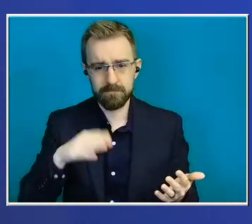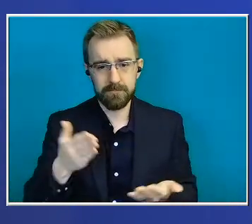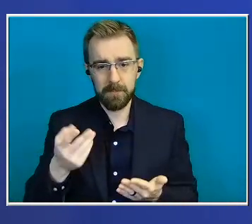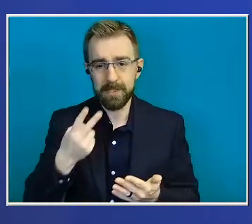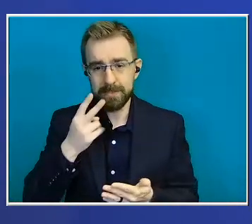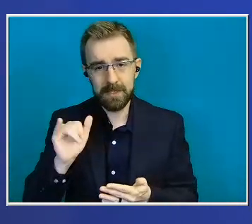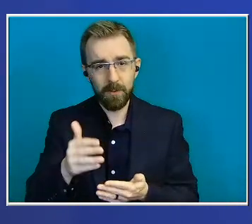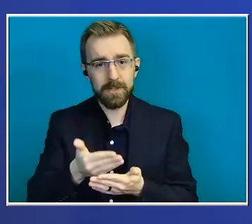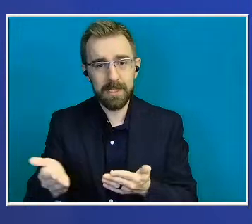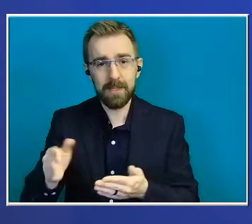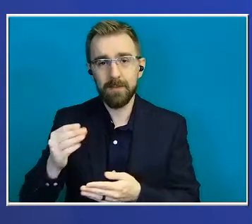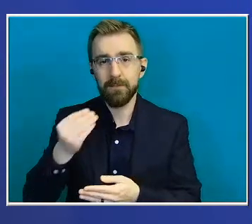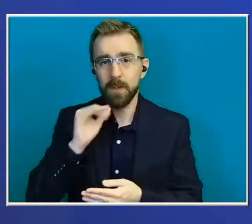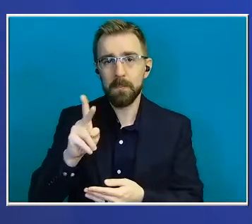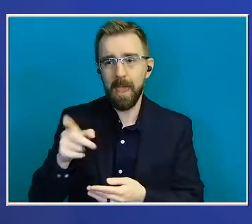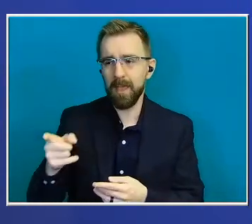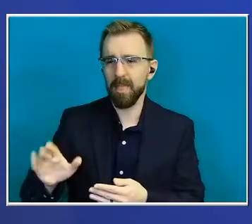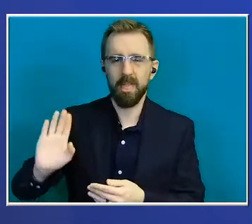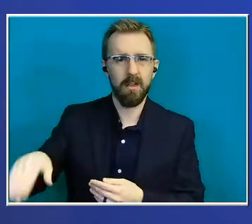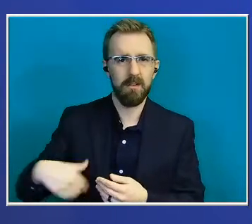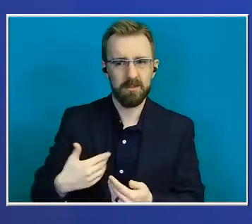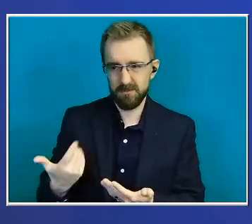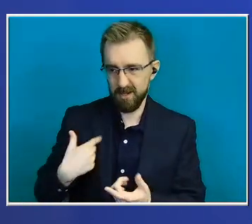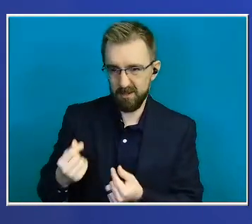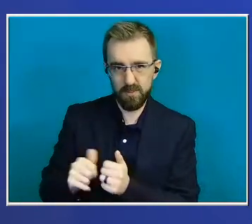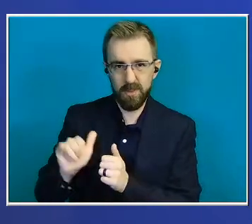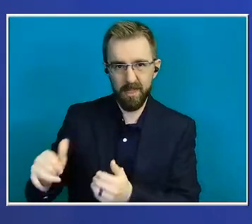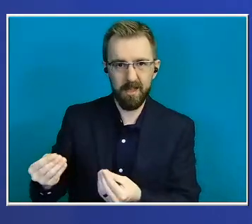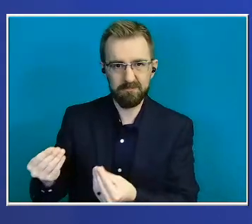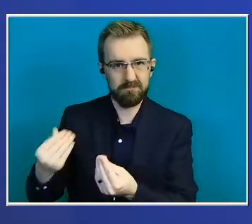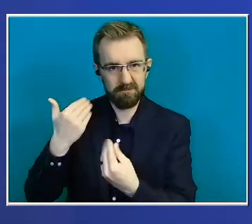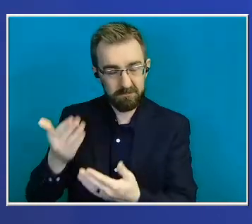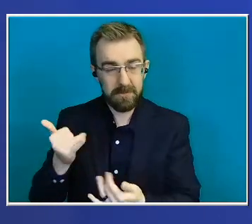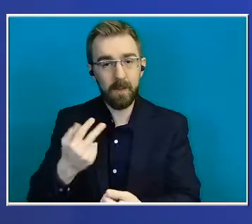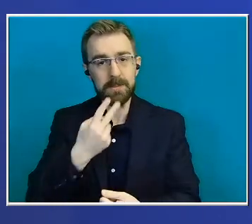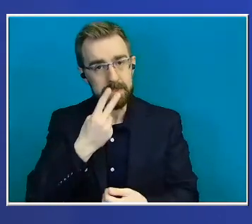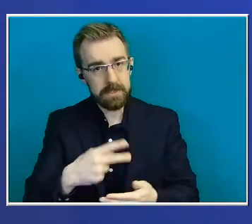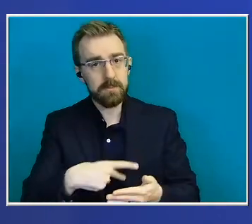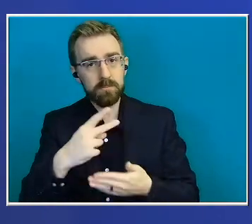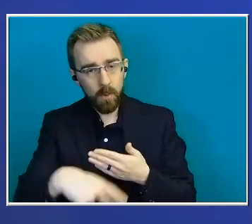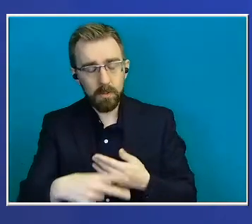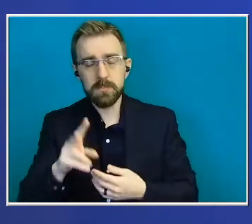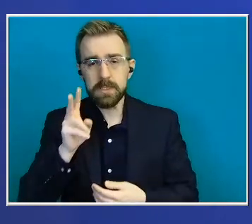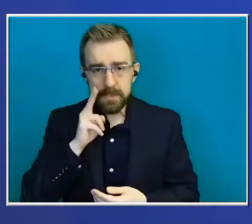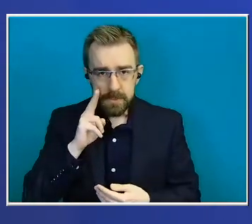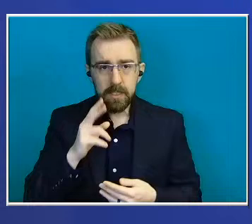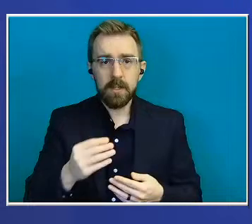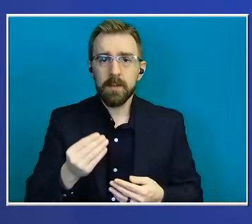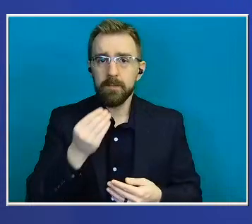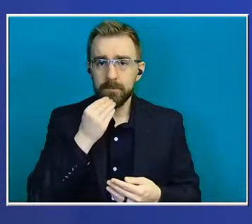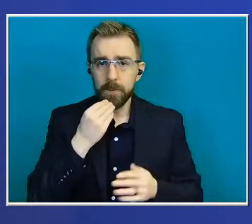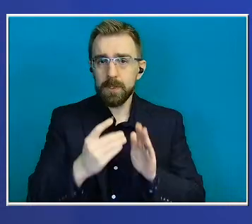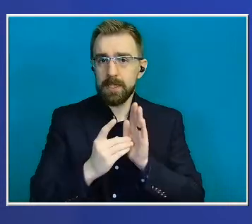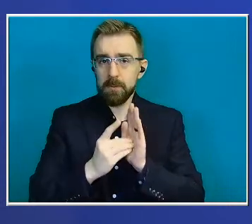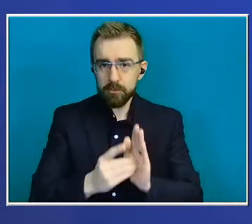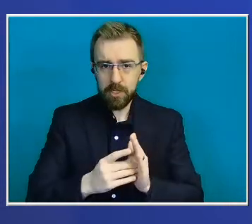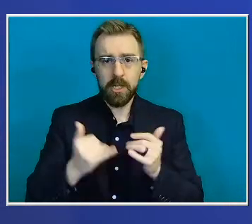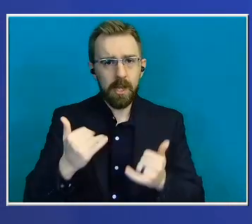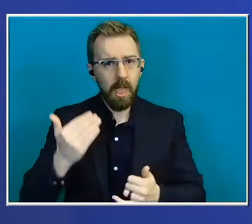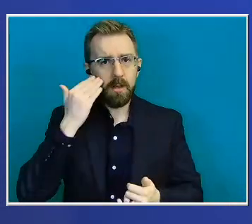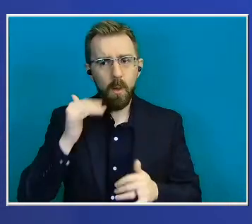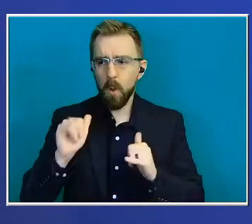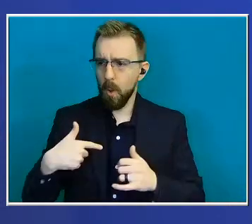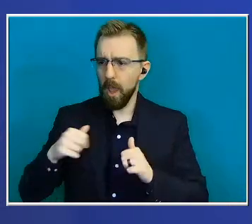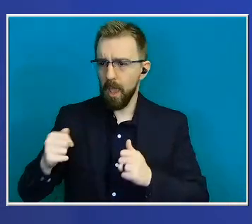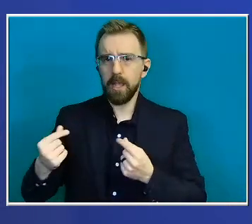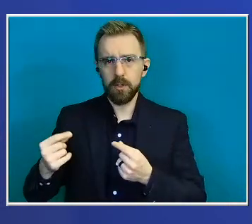I don't know what to do with this. But now that they've seen some of these programs and seen the food demonstrations, they now know what they can